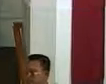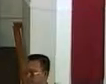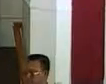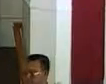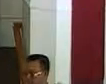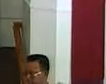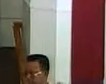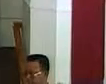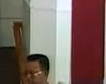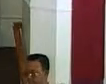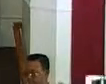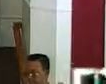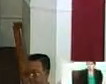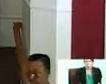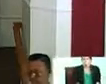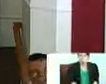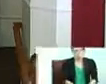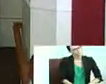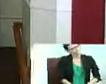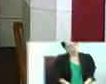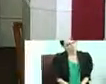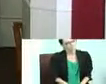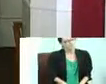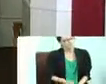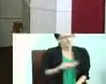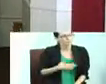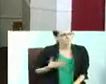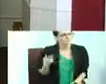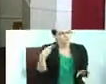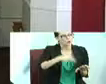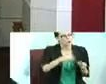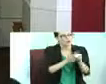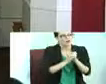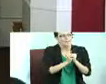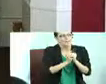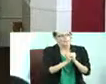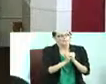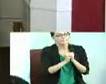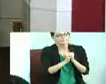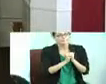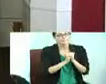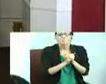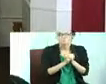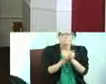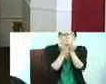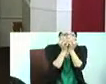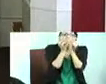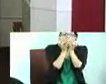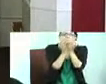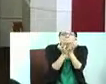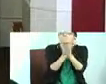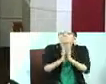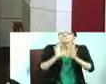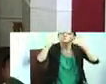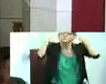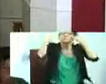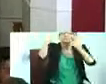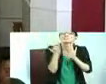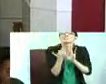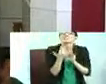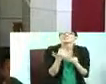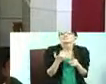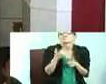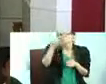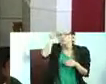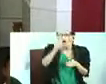Amen. Please pray with me. gracious God of justice, you